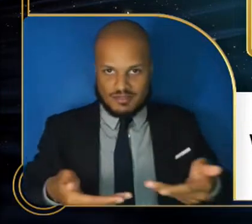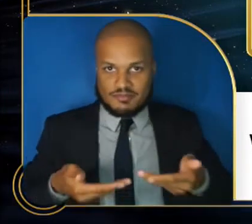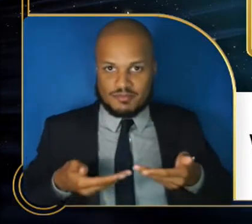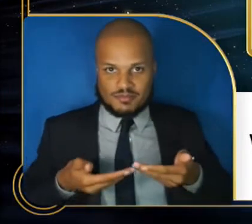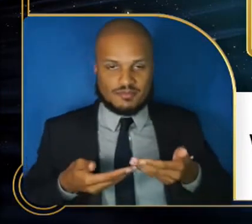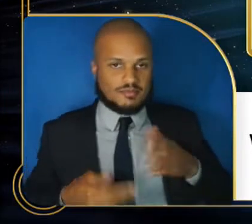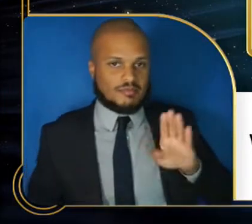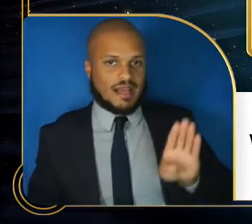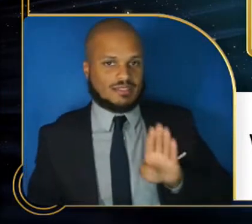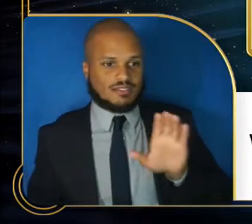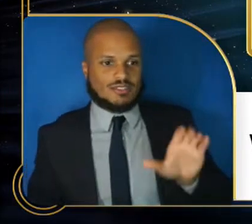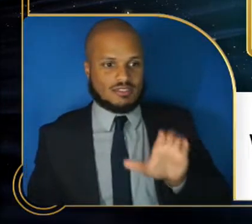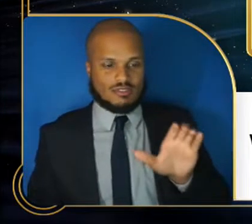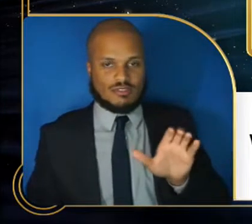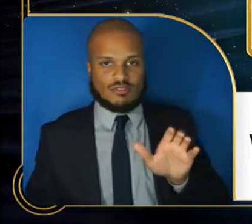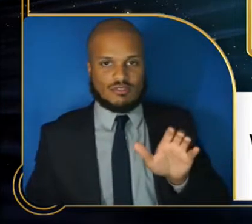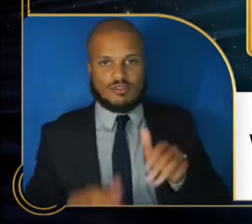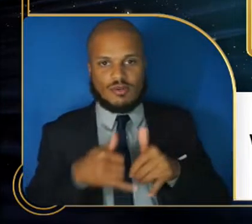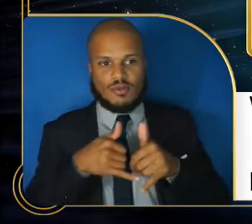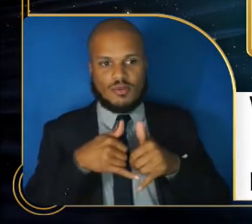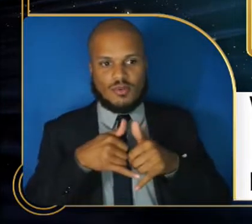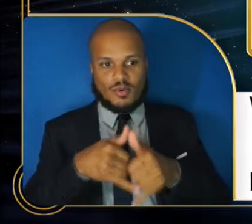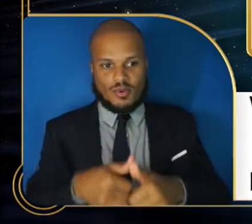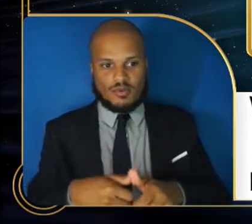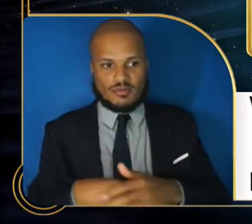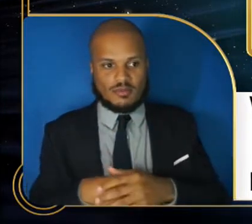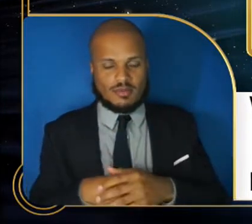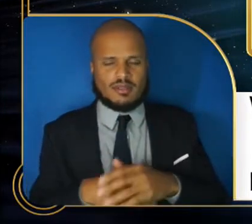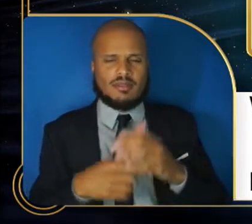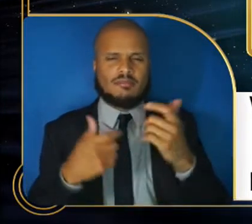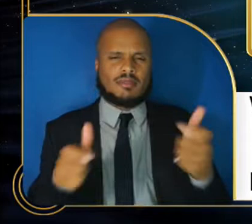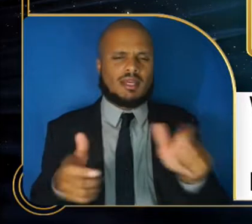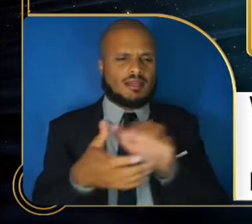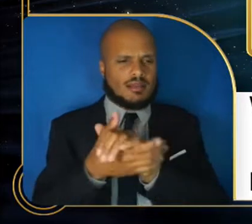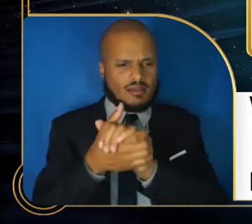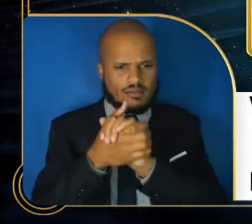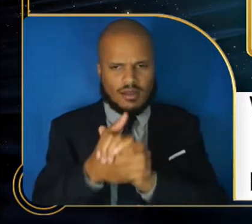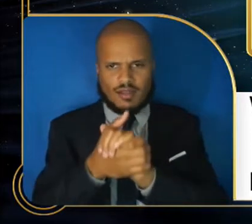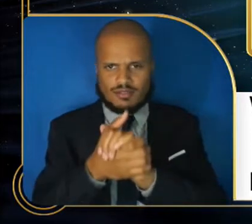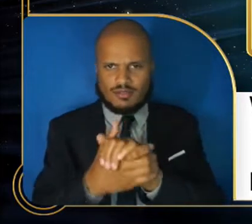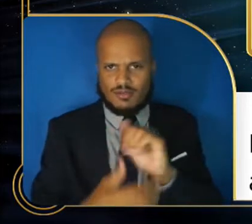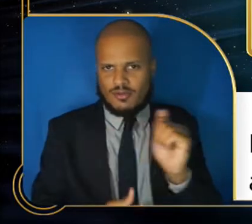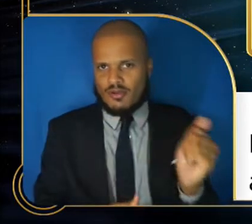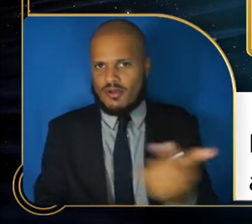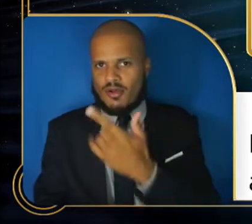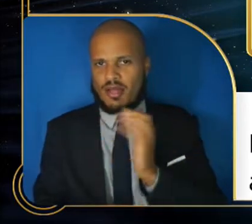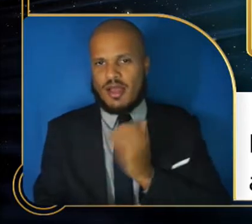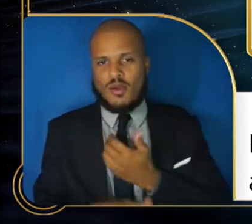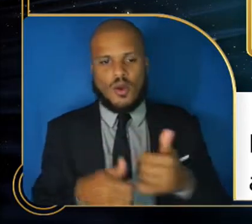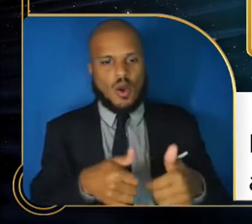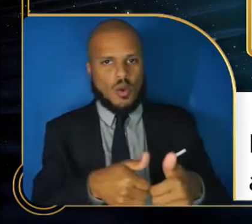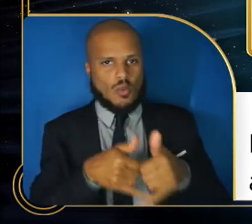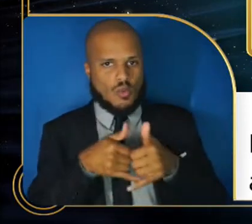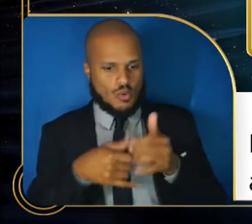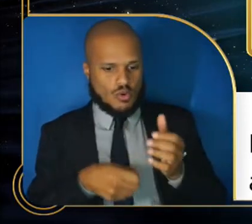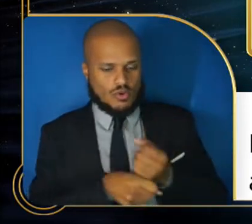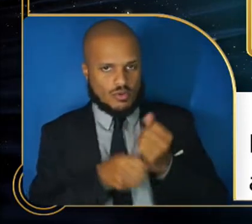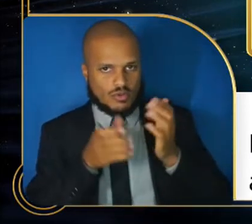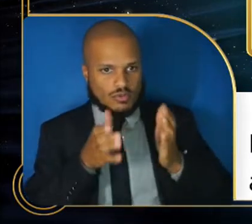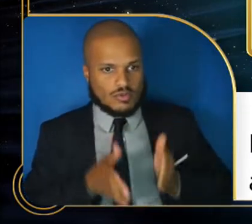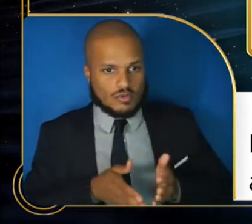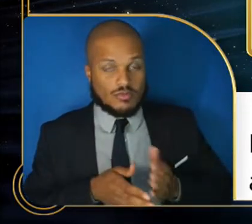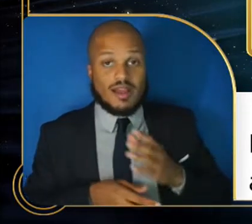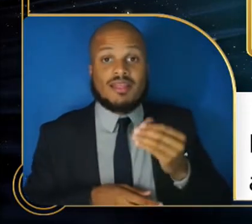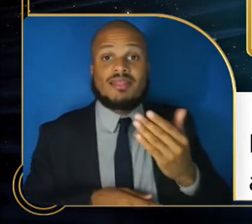Bazelon Center's Awards. Big congratulations to all of our awardees. And thank you for joining